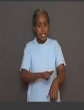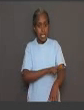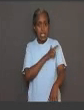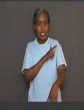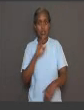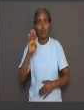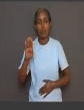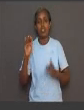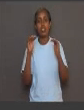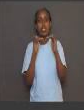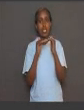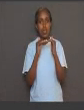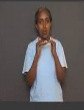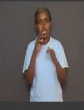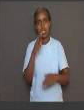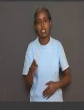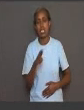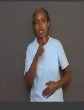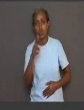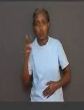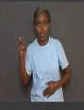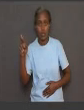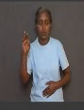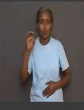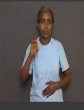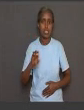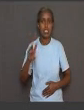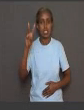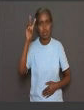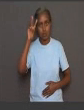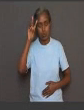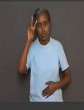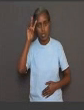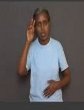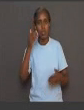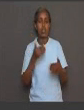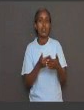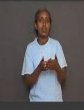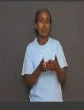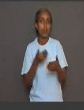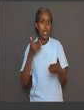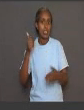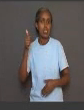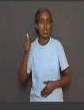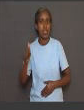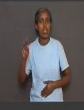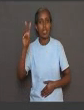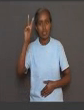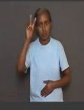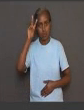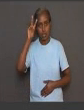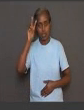B equals the square root of C squared minus